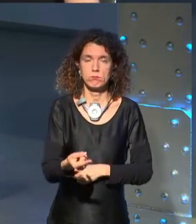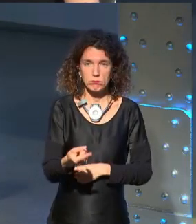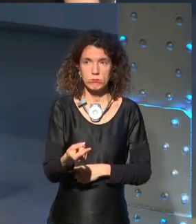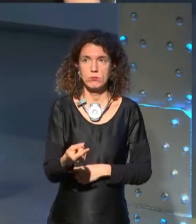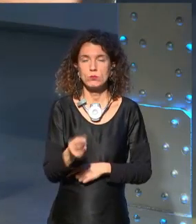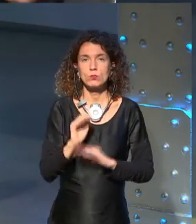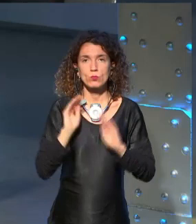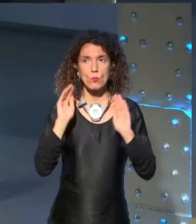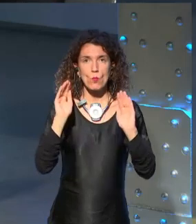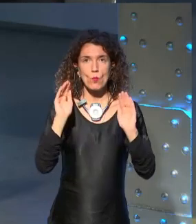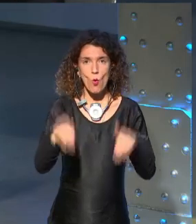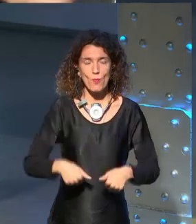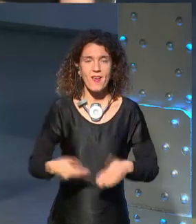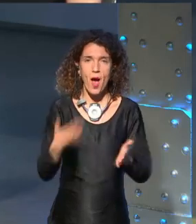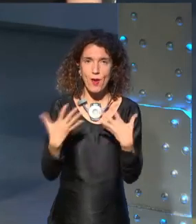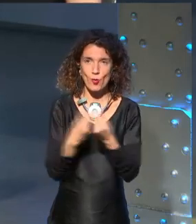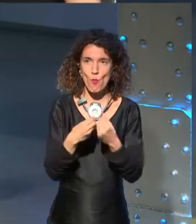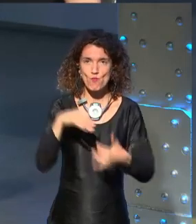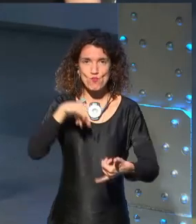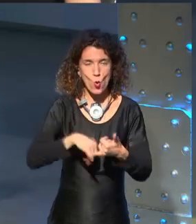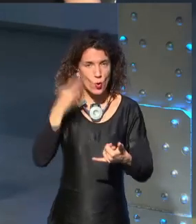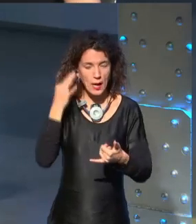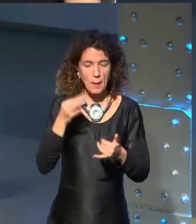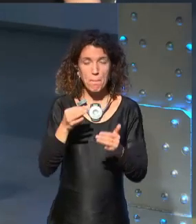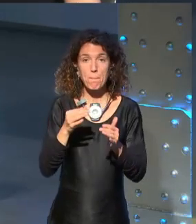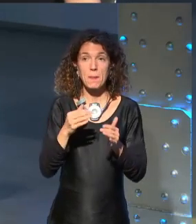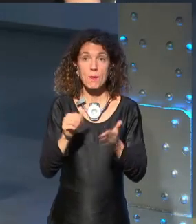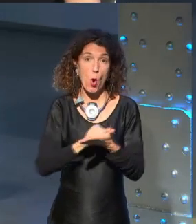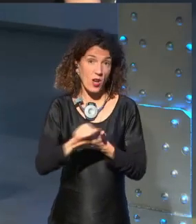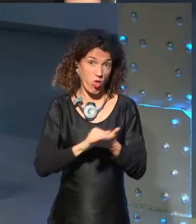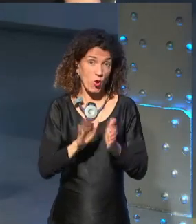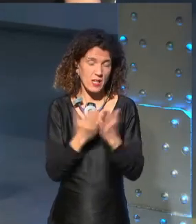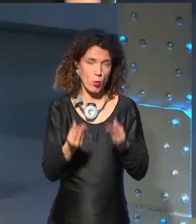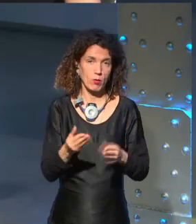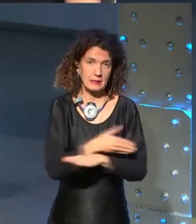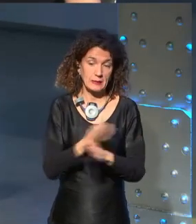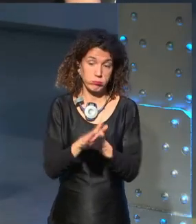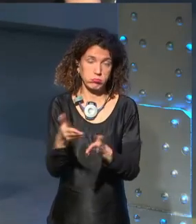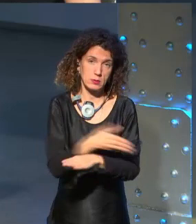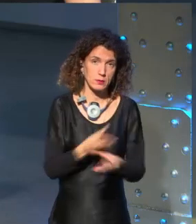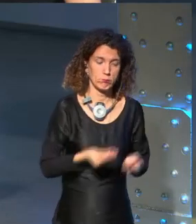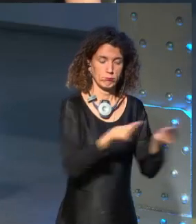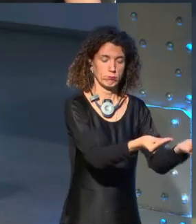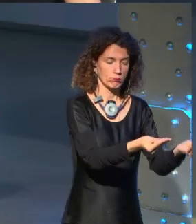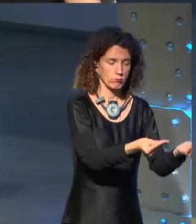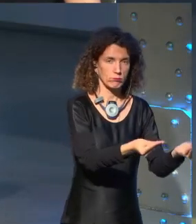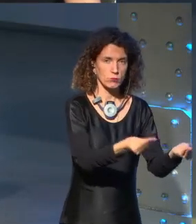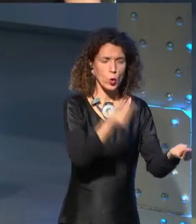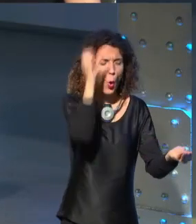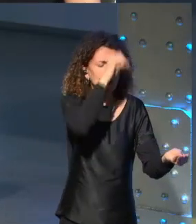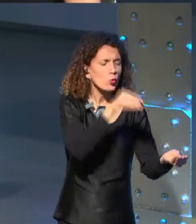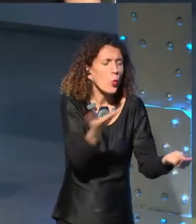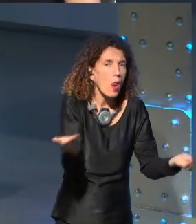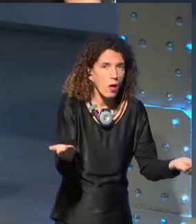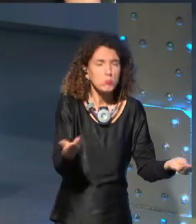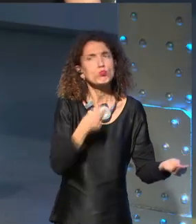to her and handed her a manuscript. And I said, well, what do you think? And she kind of liked it. She said, yeah,